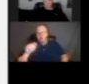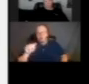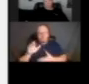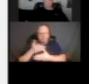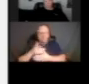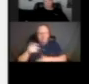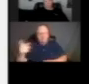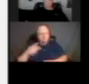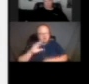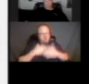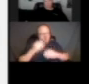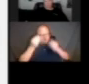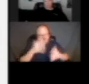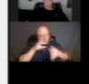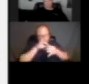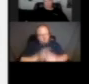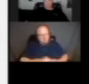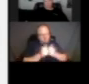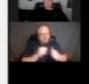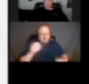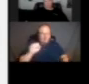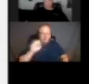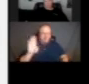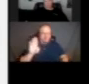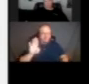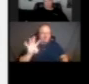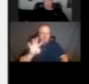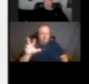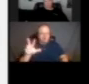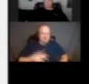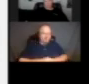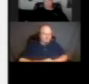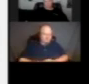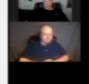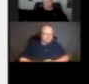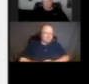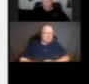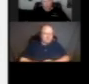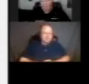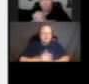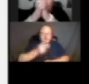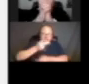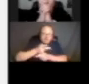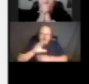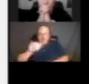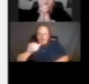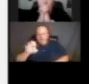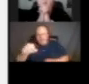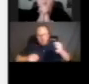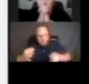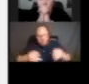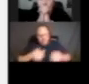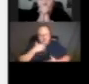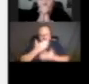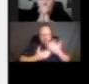the information related to SB 43 and care court. There's some community frequently asked questions. And remember